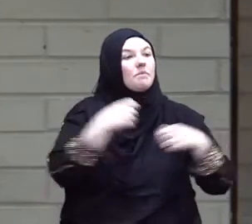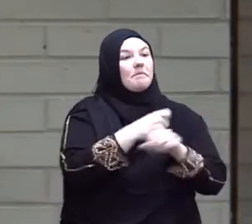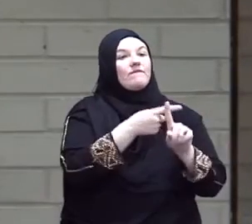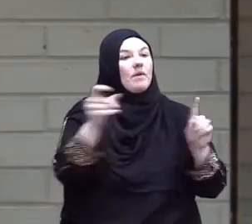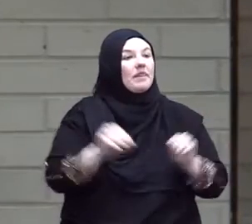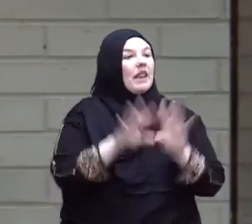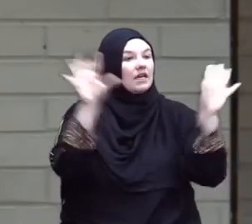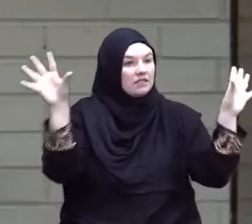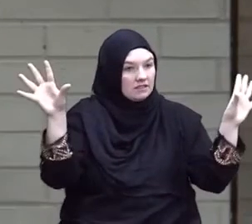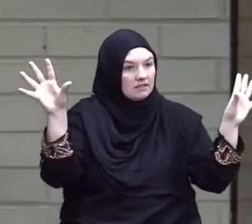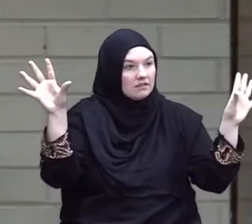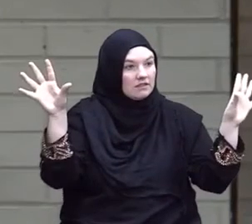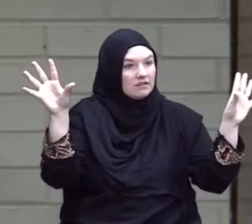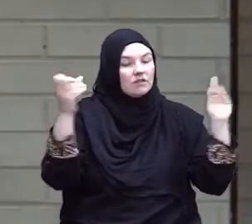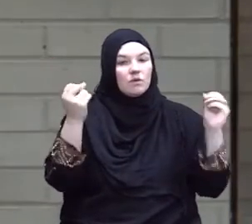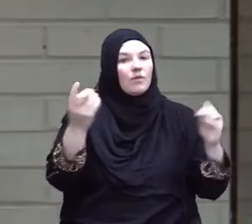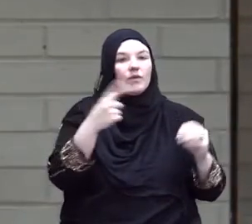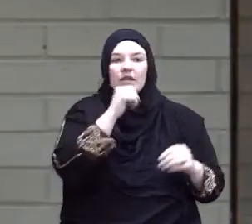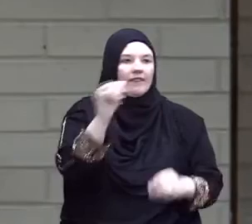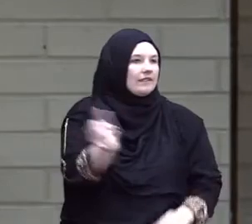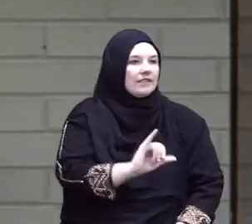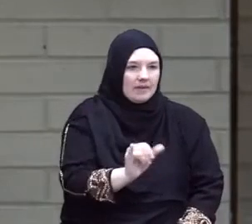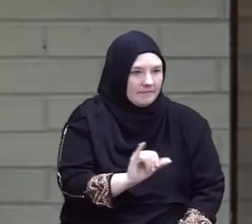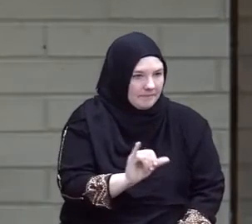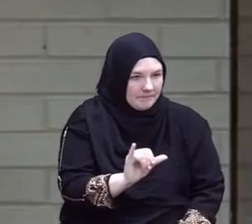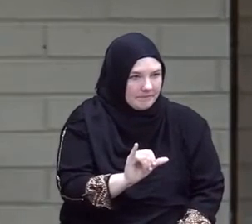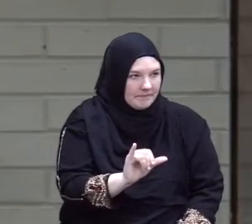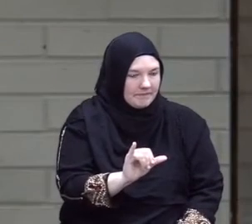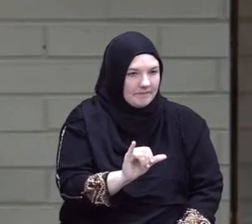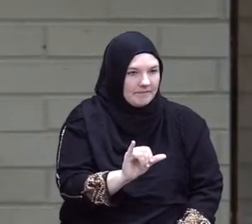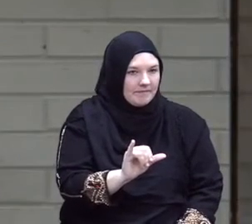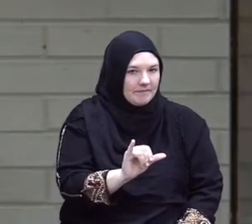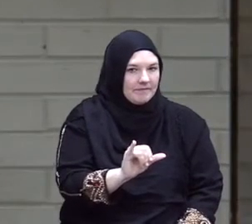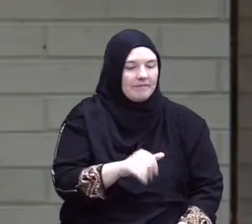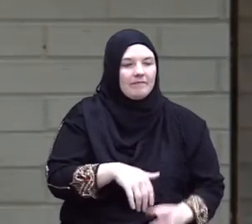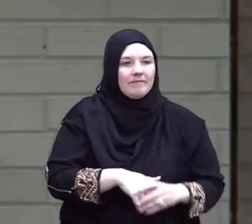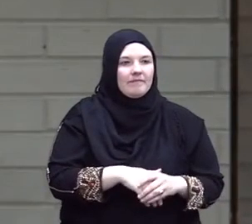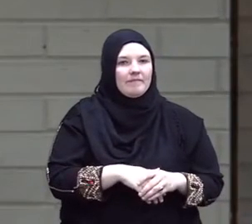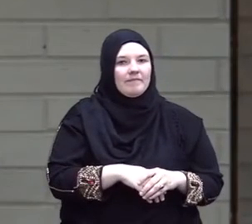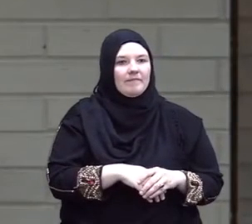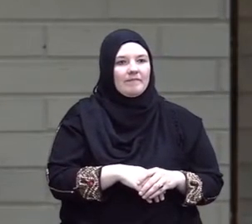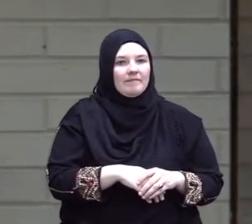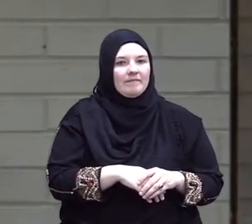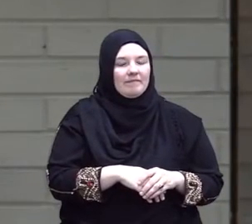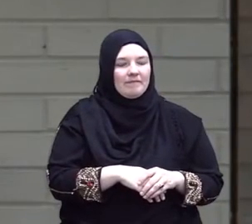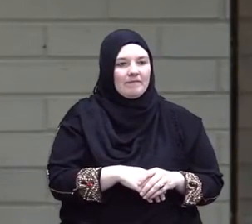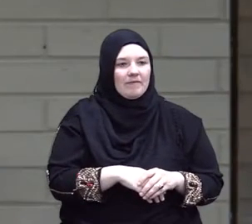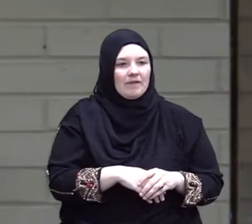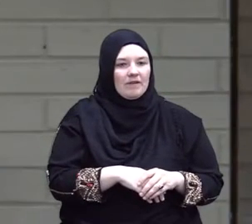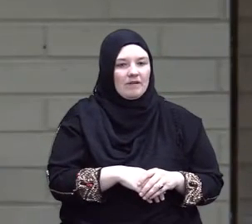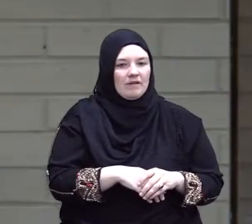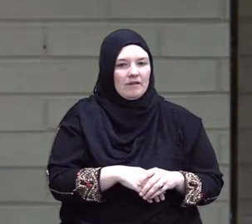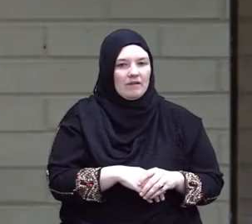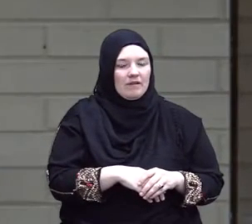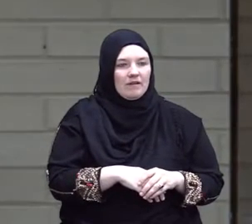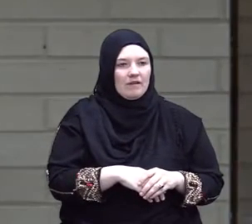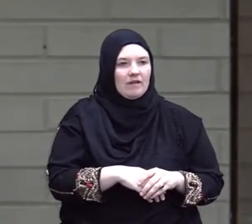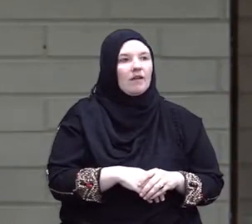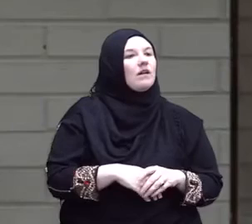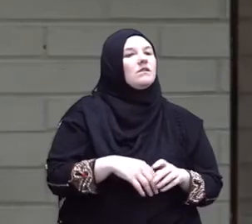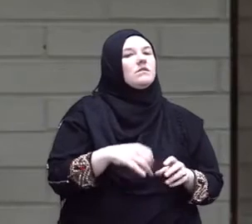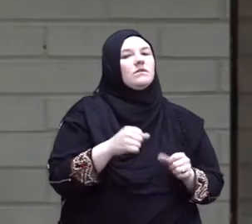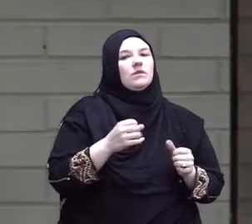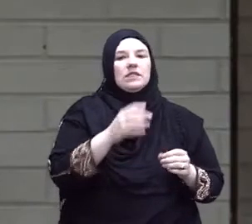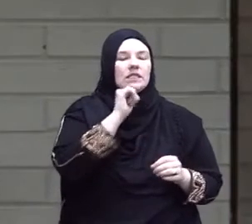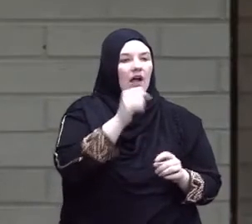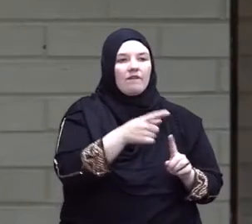light. So those are not one and the same. So Iblis was not from